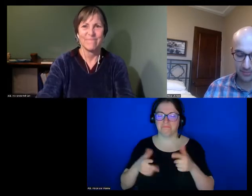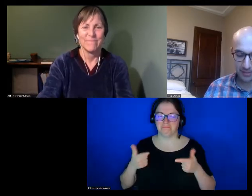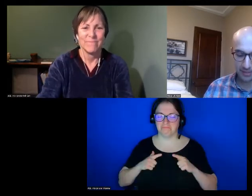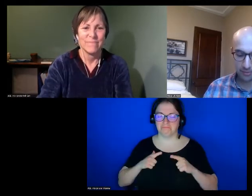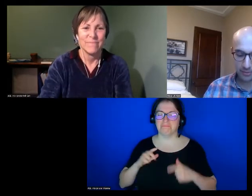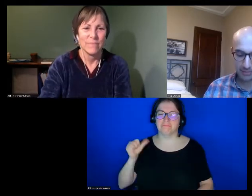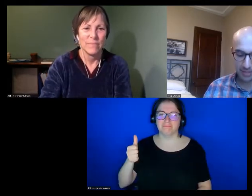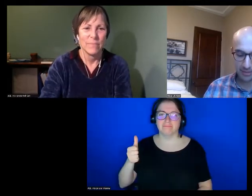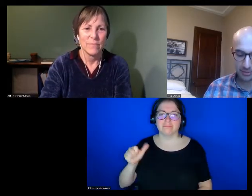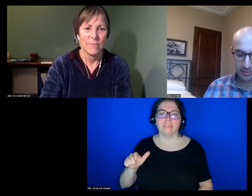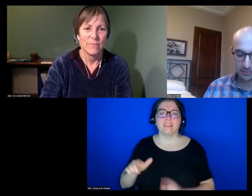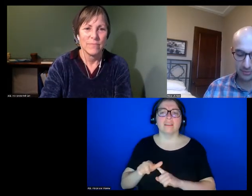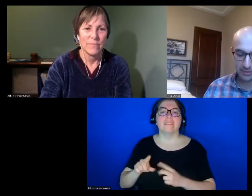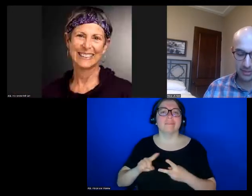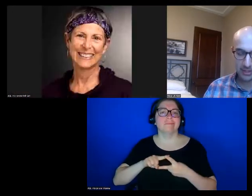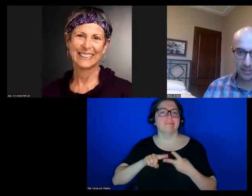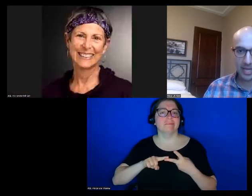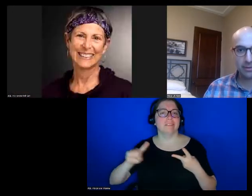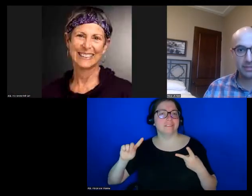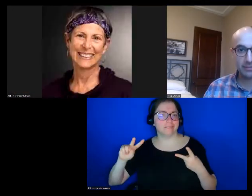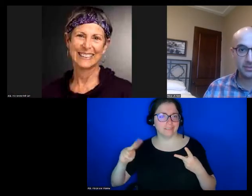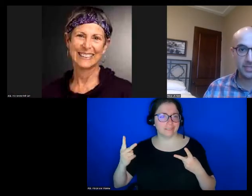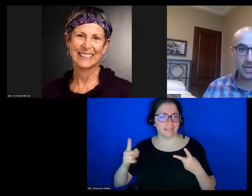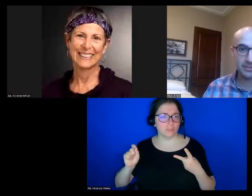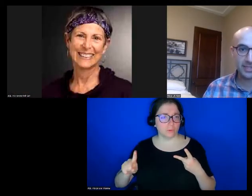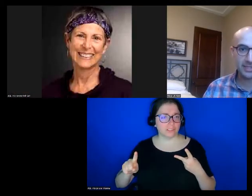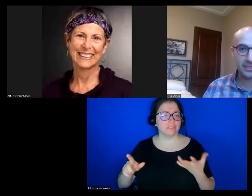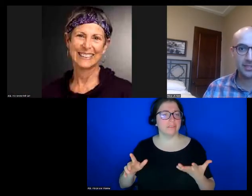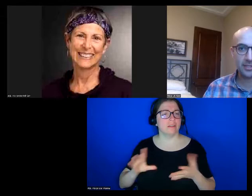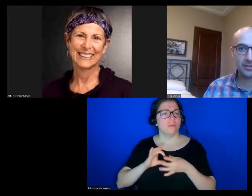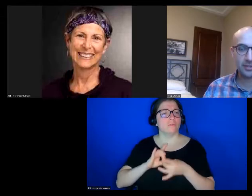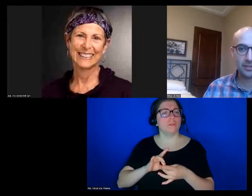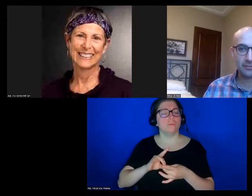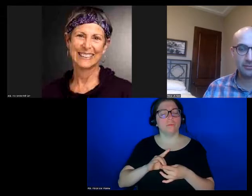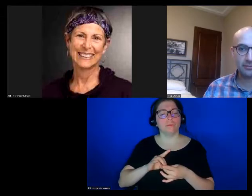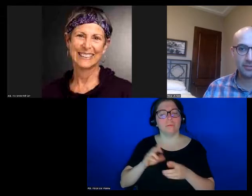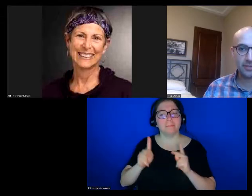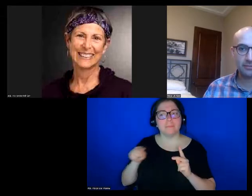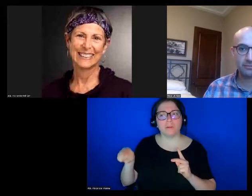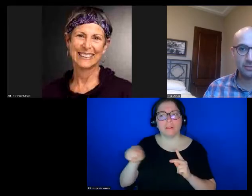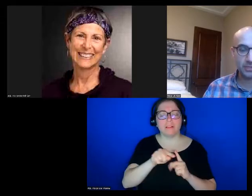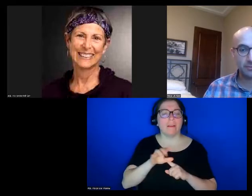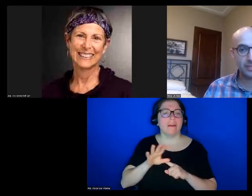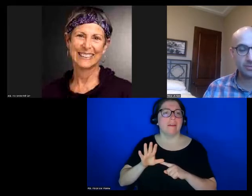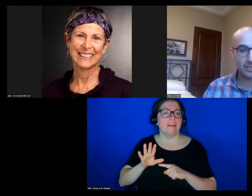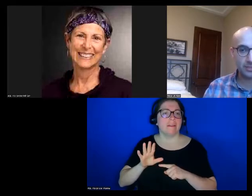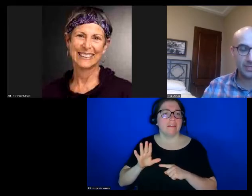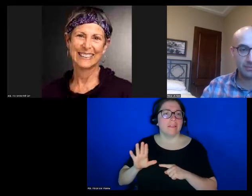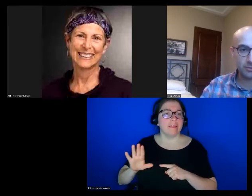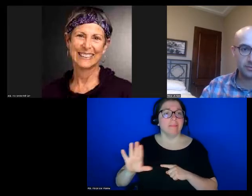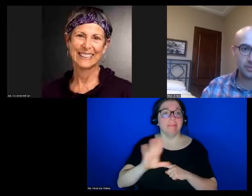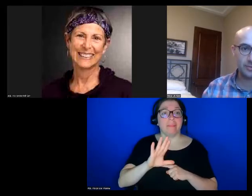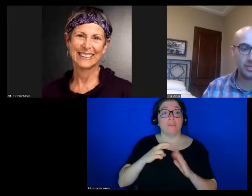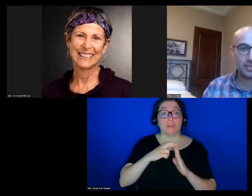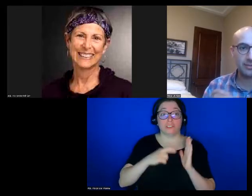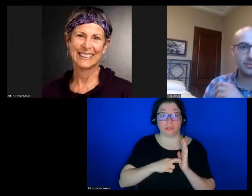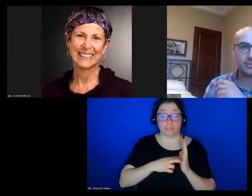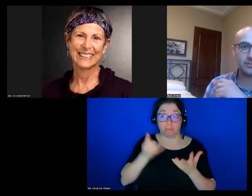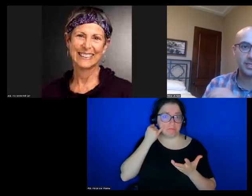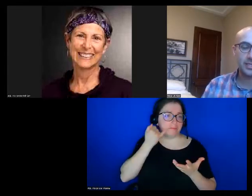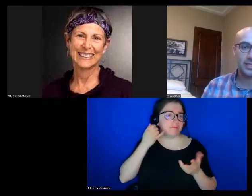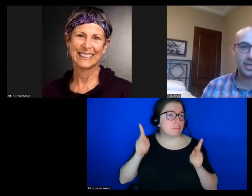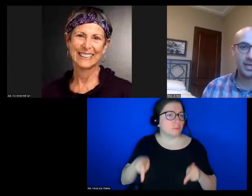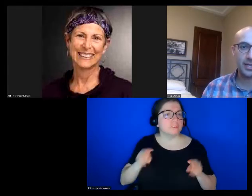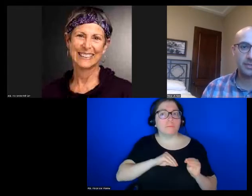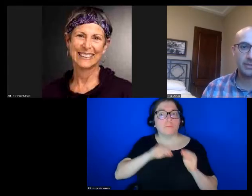um was about sort of allowing people to update their their their municipal registrations when they move you know we talked about